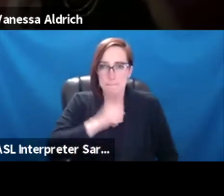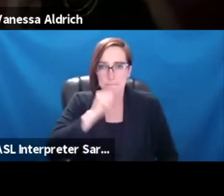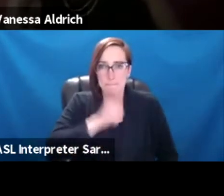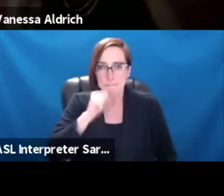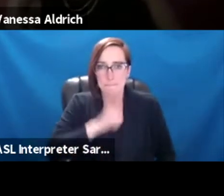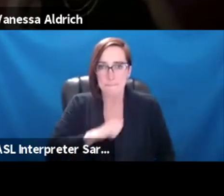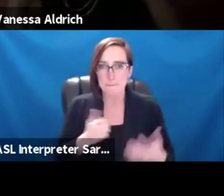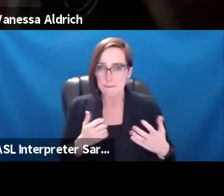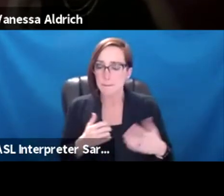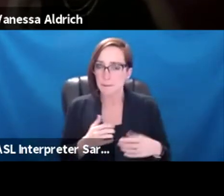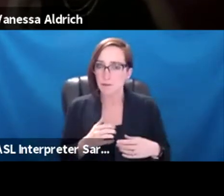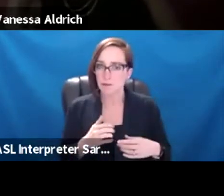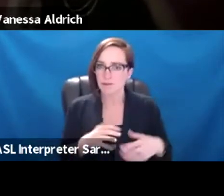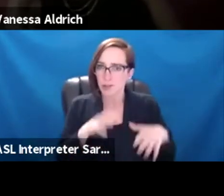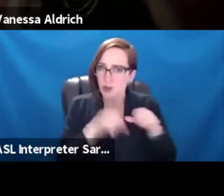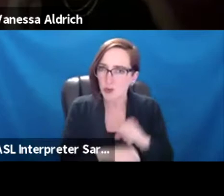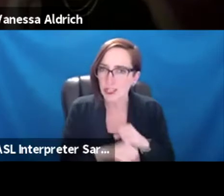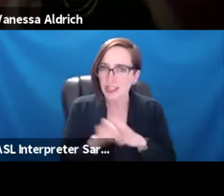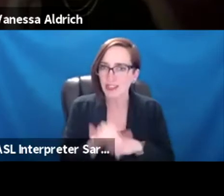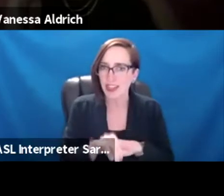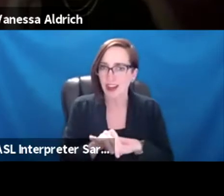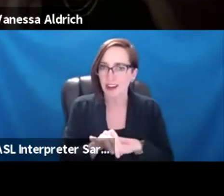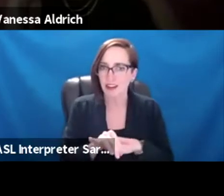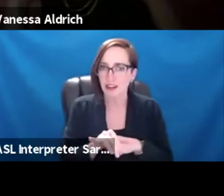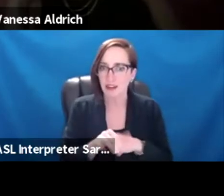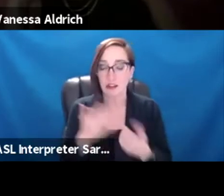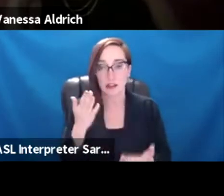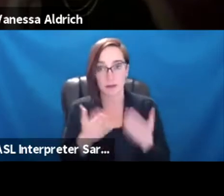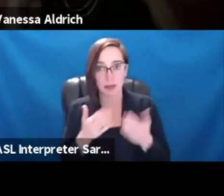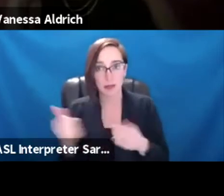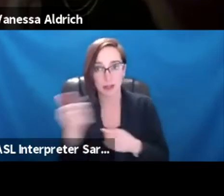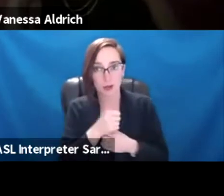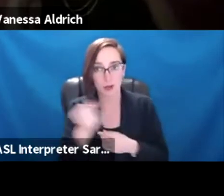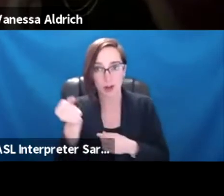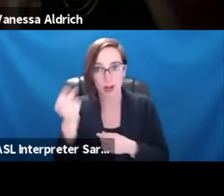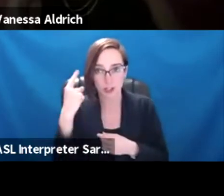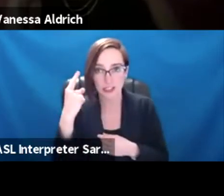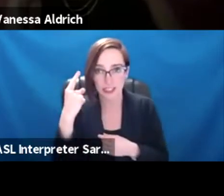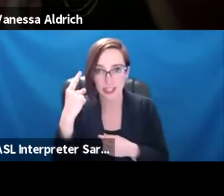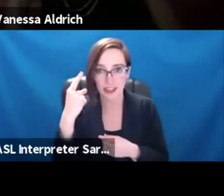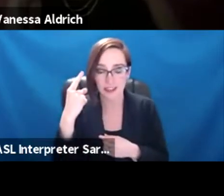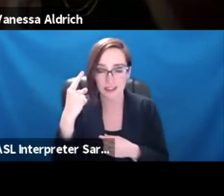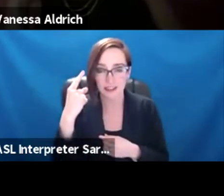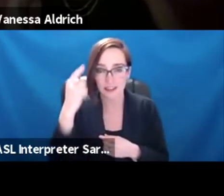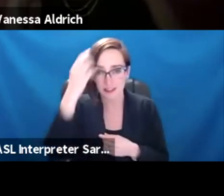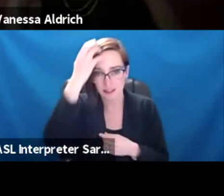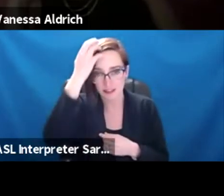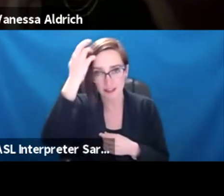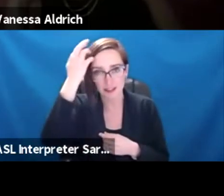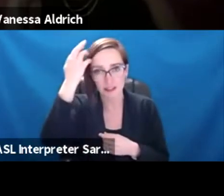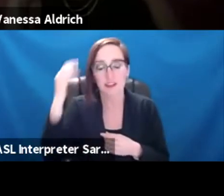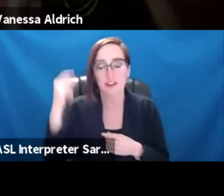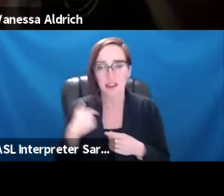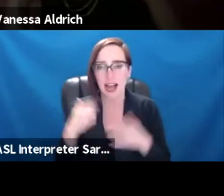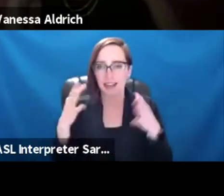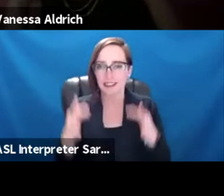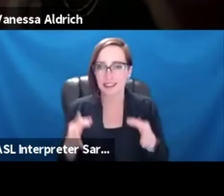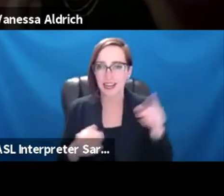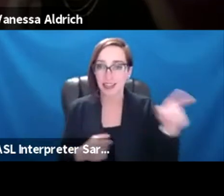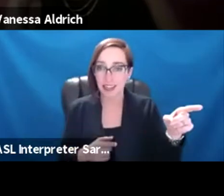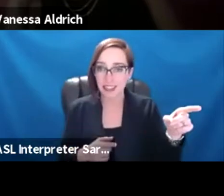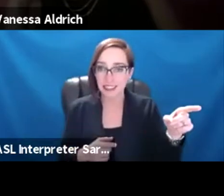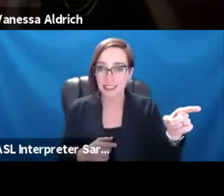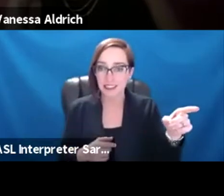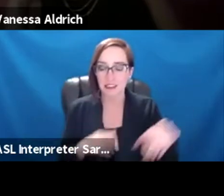is a grieving for that. You may understand why you opted to do